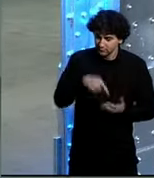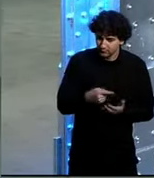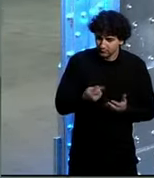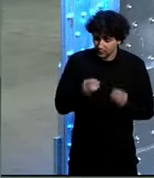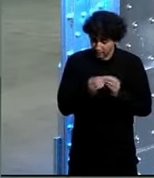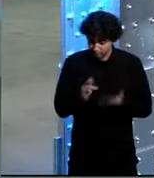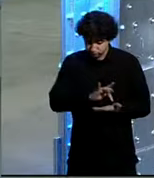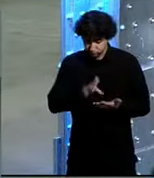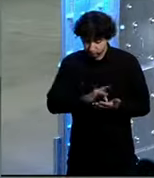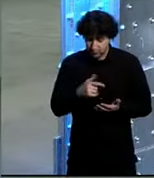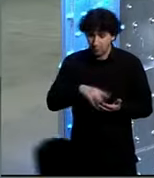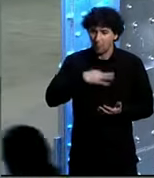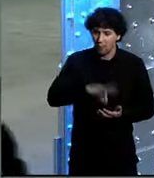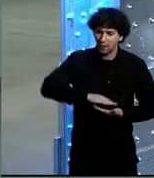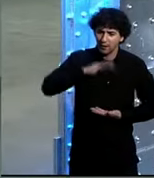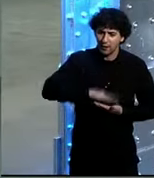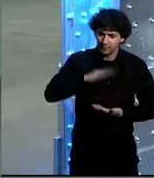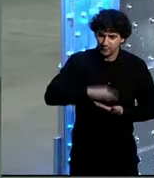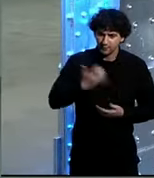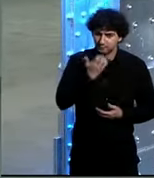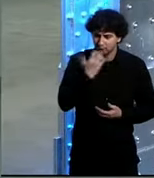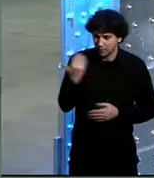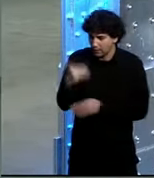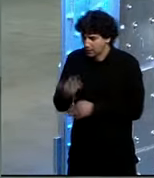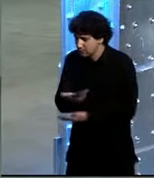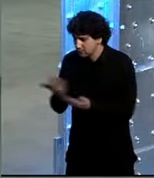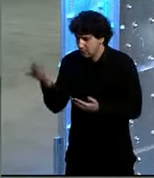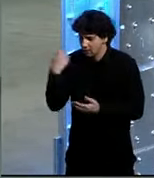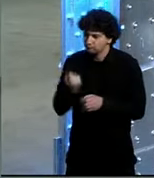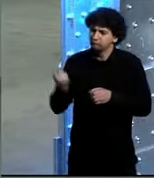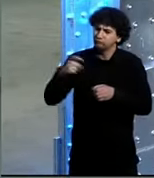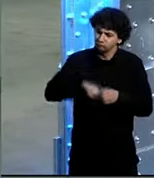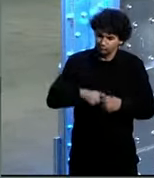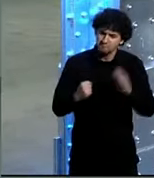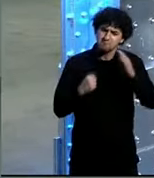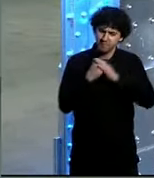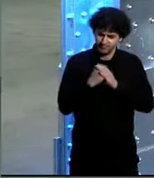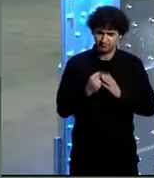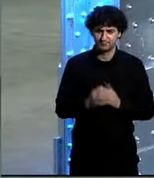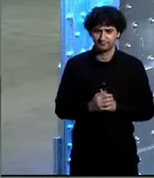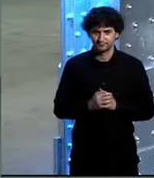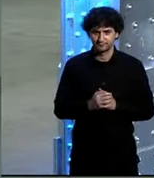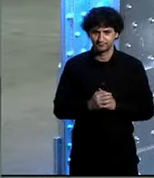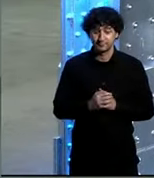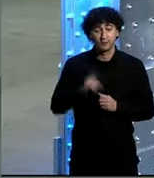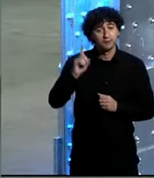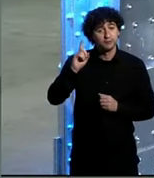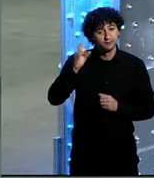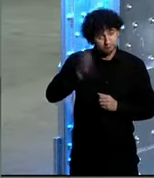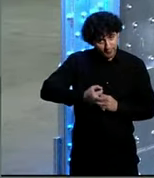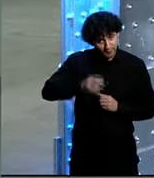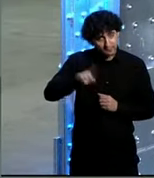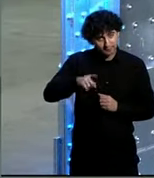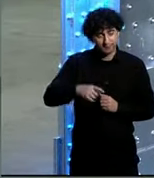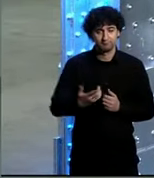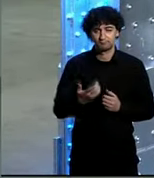The new devices allow us to do very different actions and to make